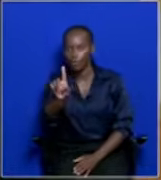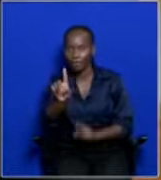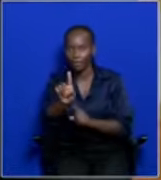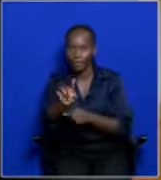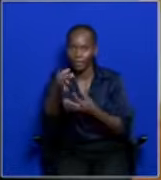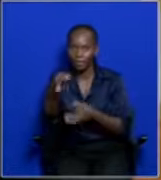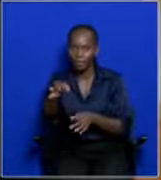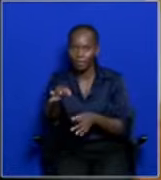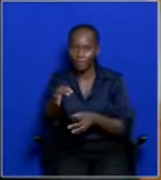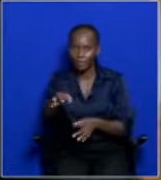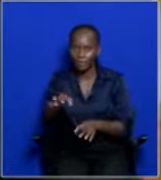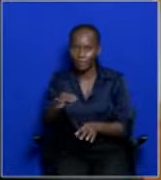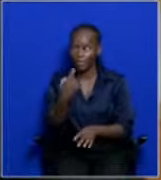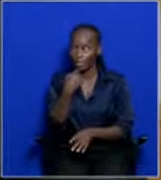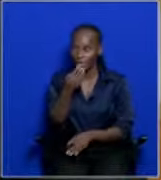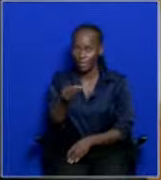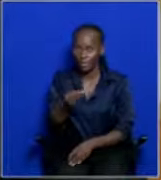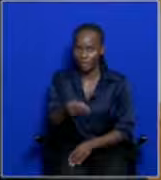you say there